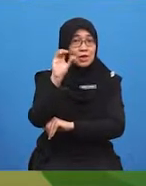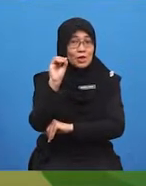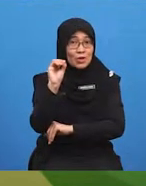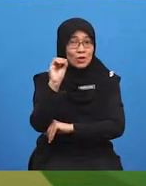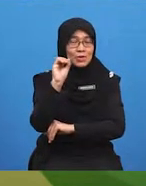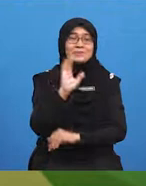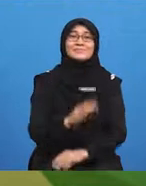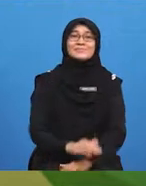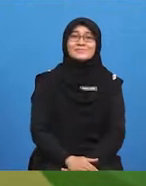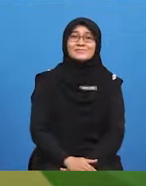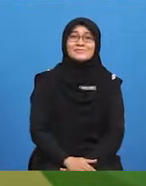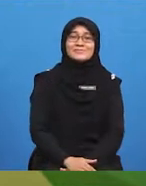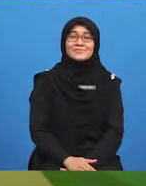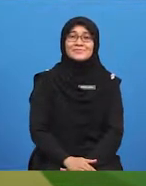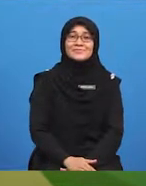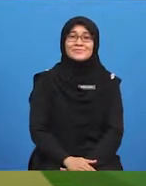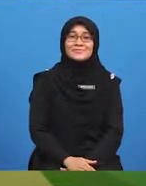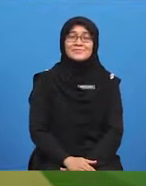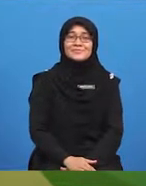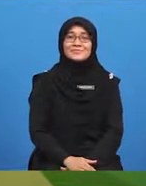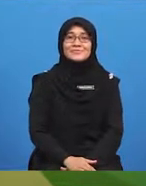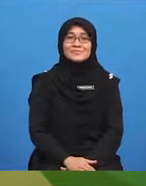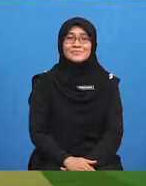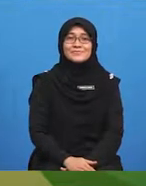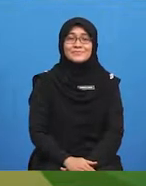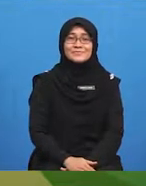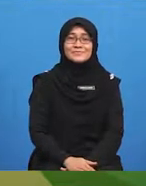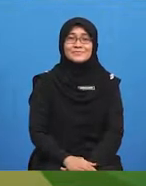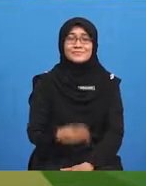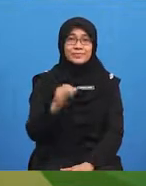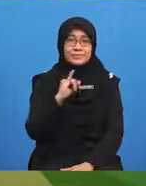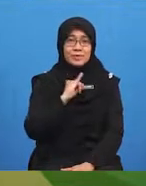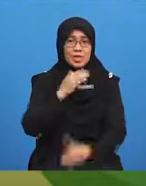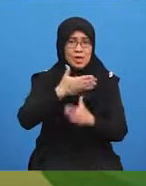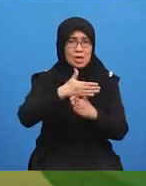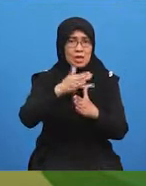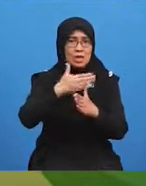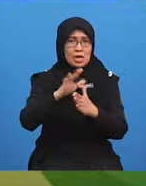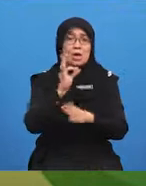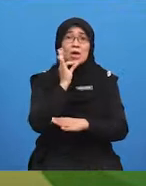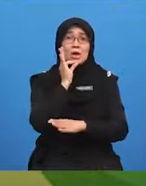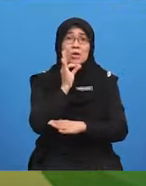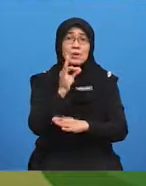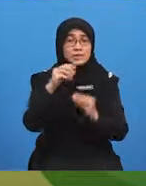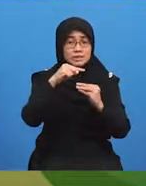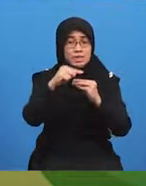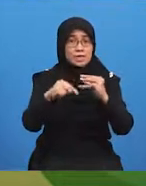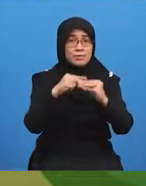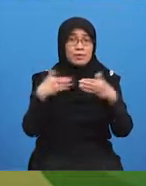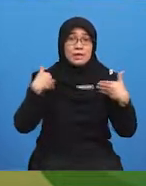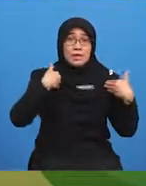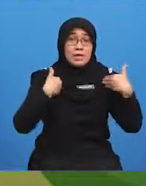Yolo. In today's episode, I will be sharing with you facts about animals